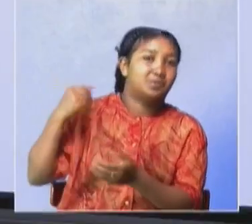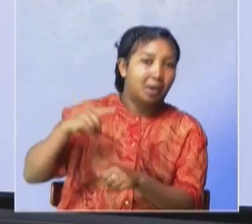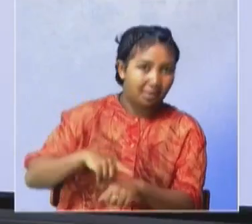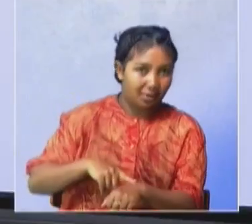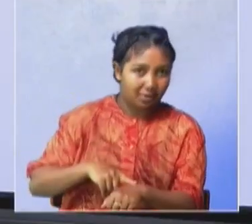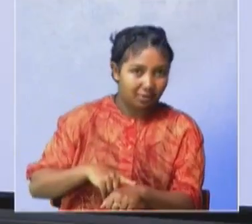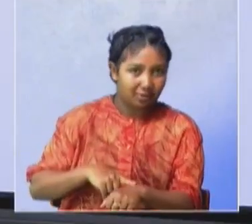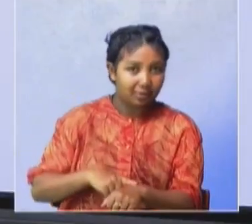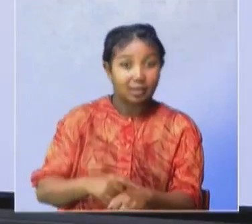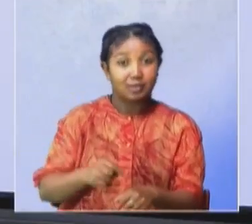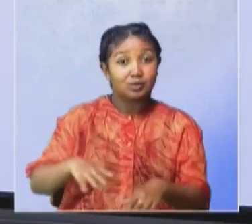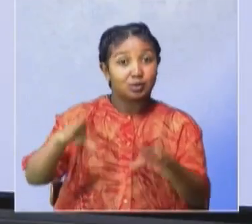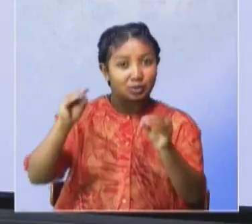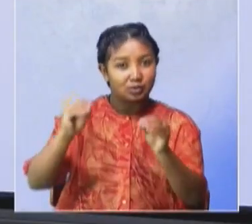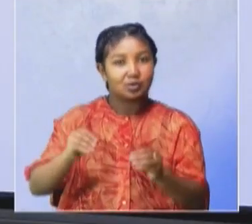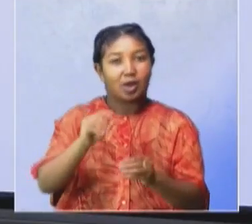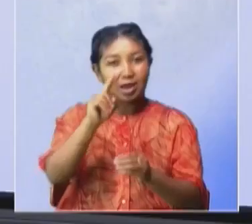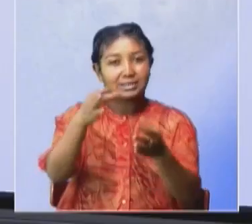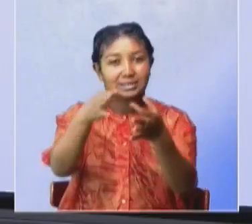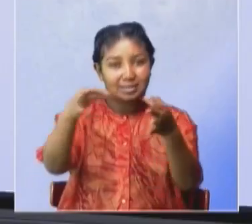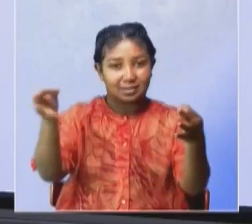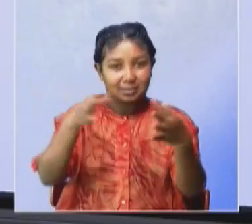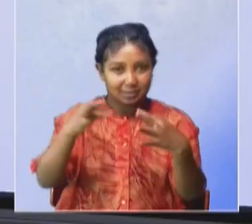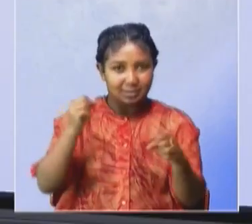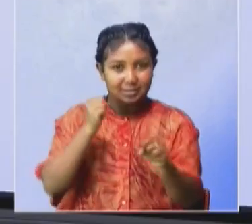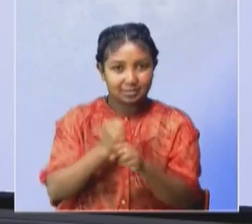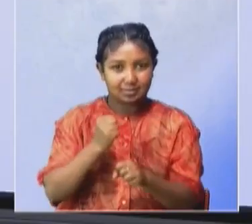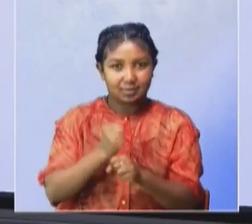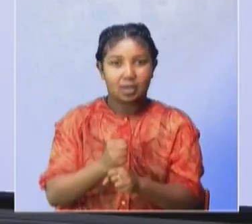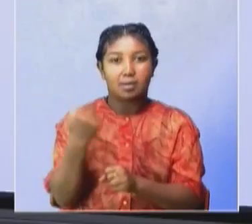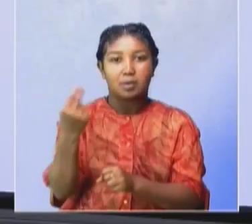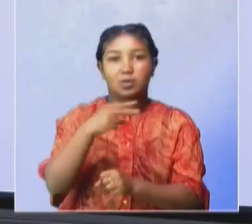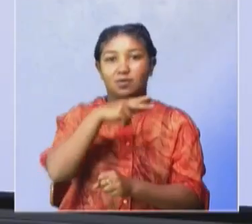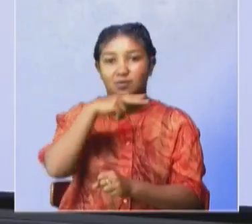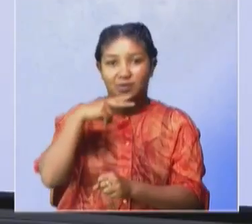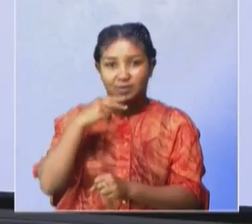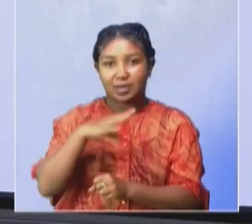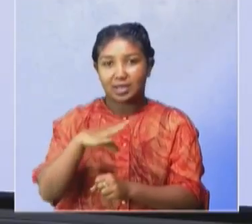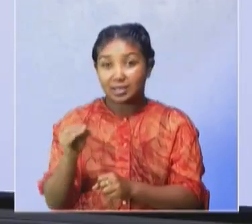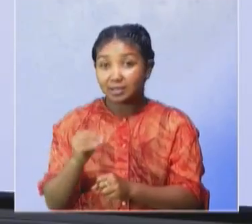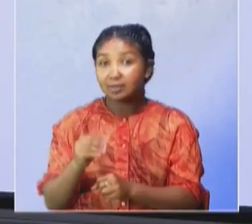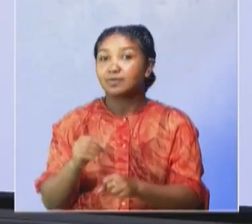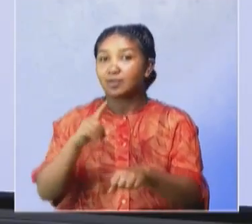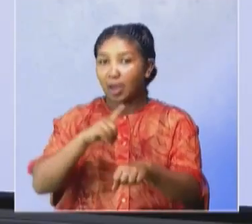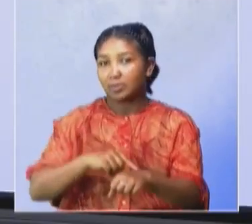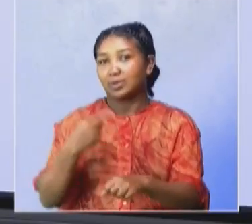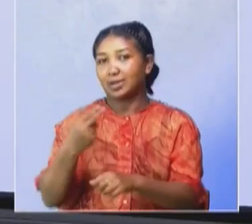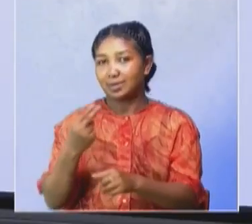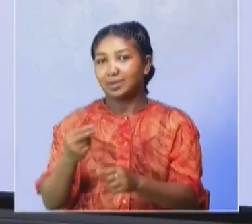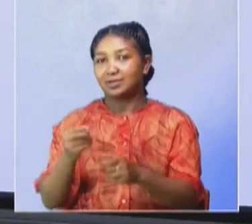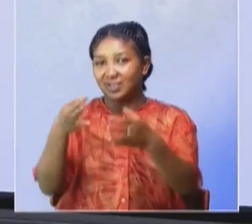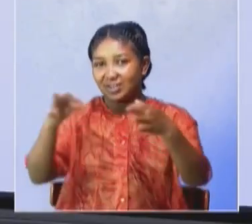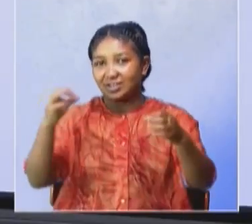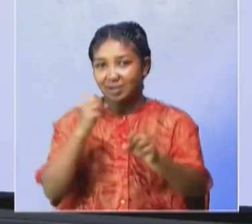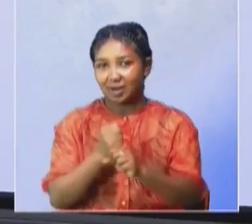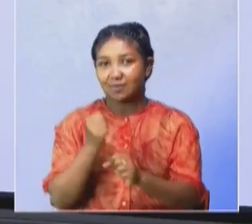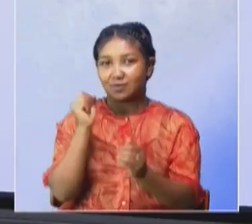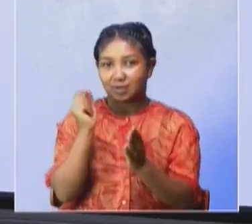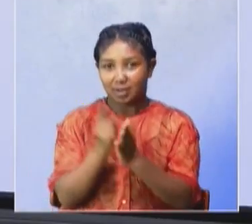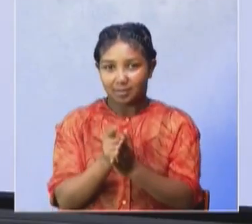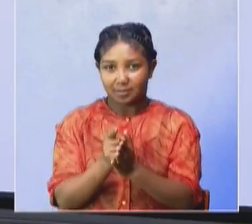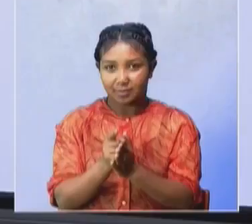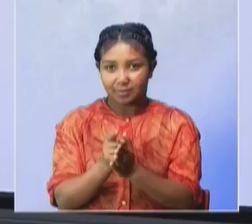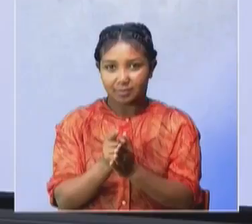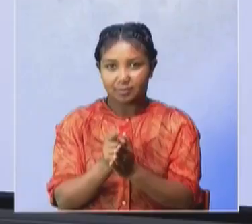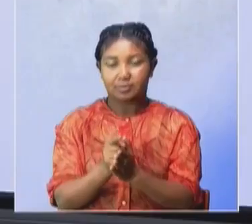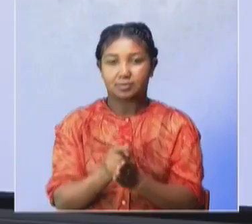Students, let us construct one sentence by using verbs and specific time. For example, let us